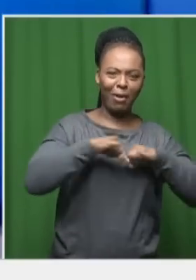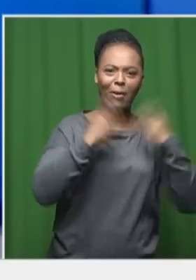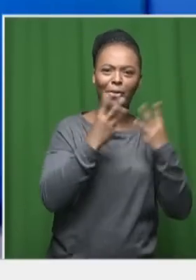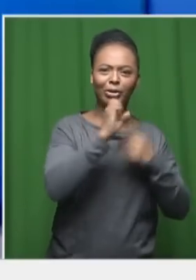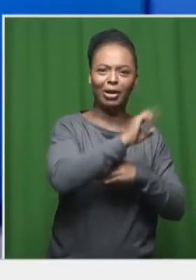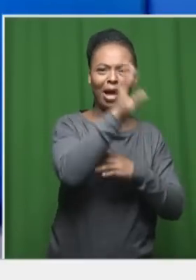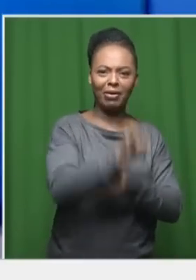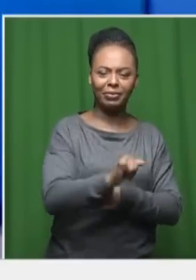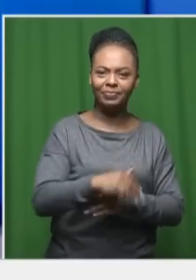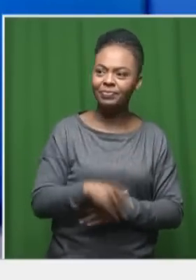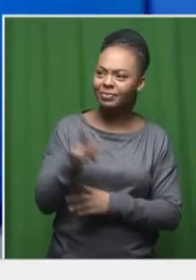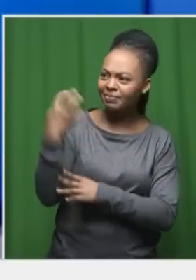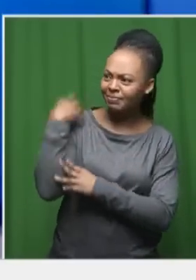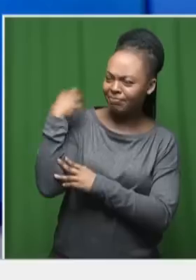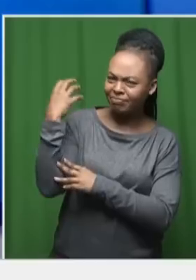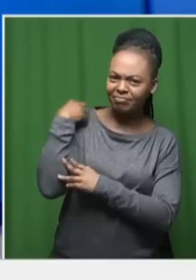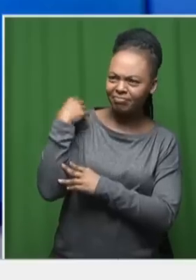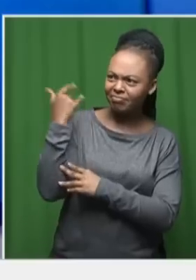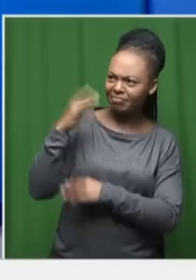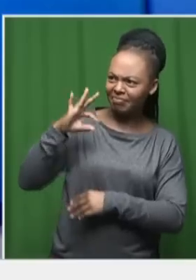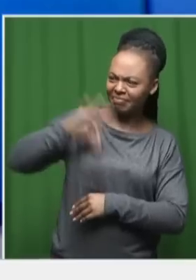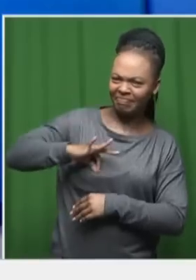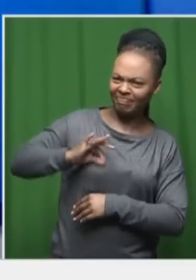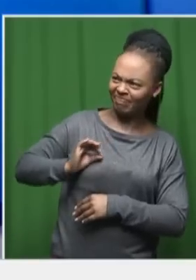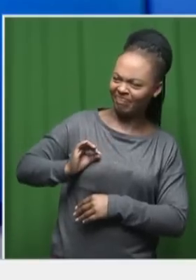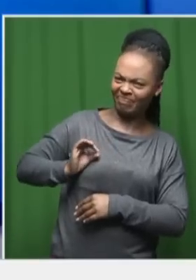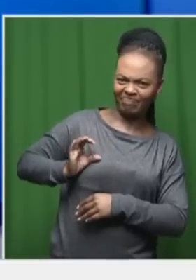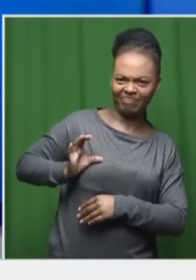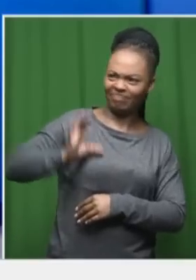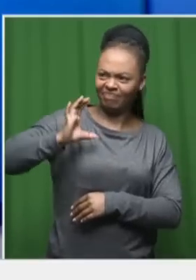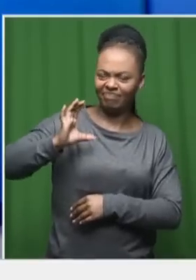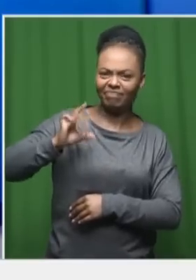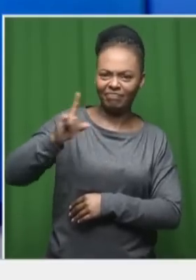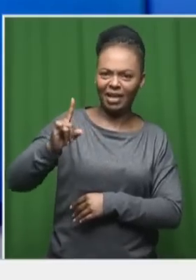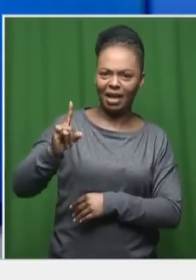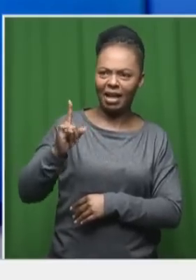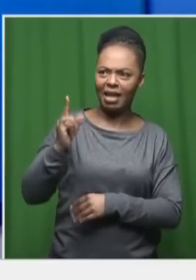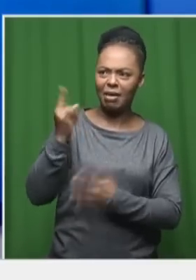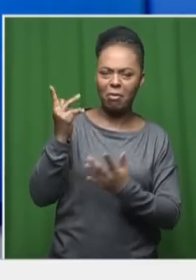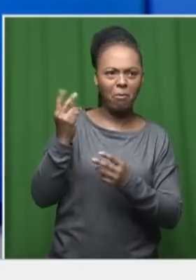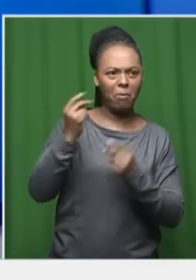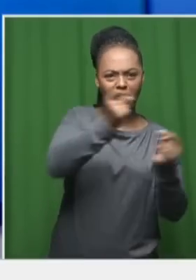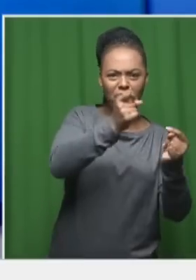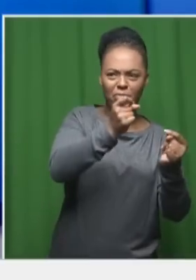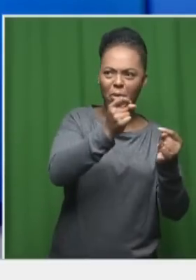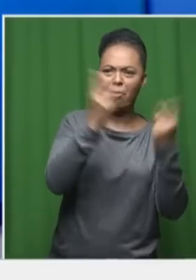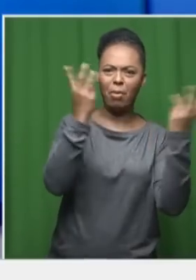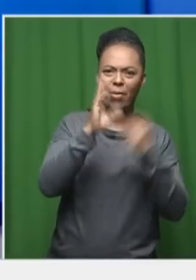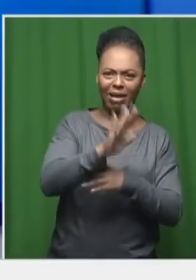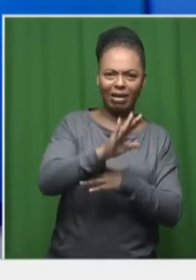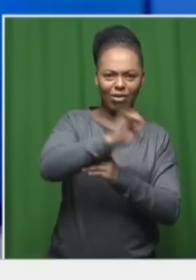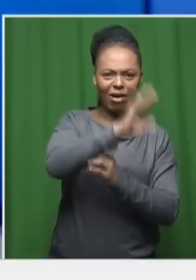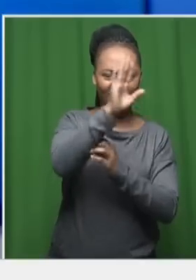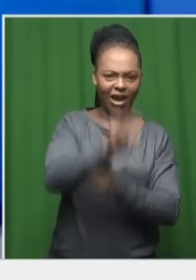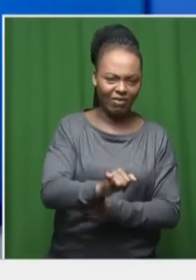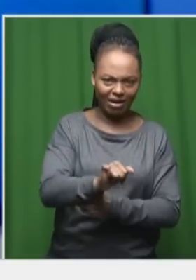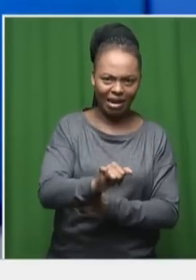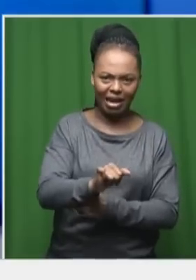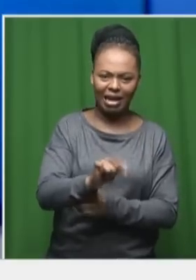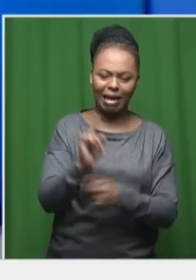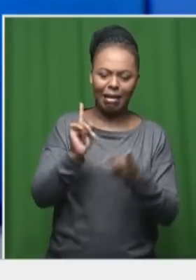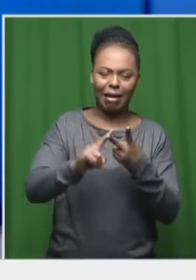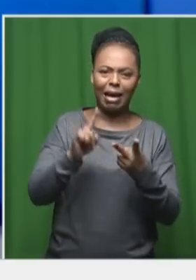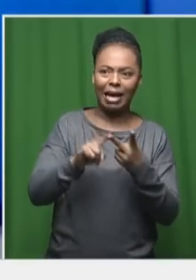would probably be earning a whole lot more than the general public, with those salaries, they still